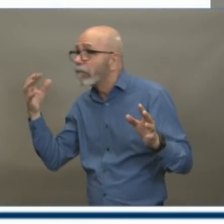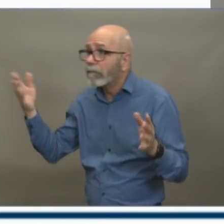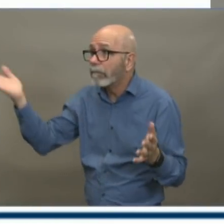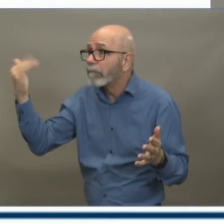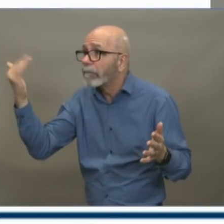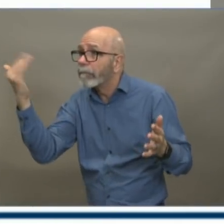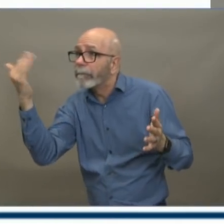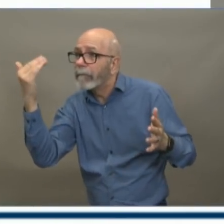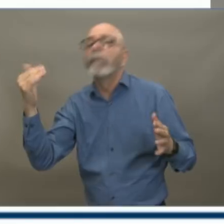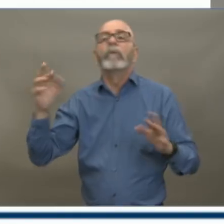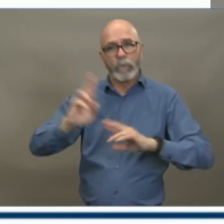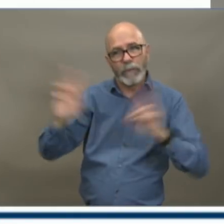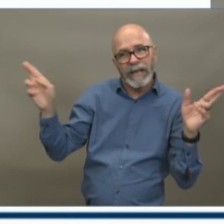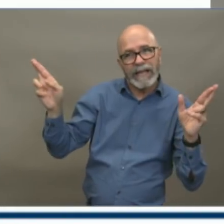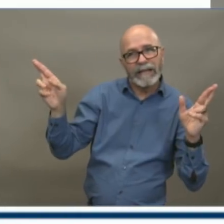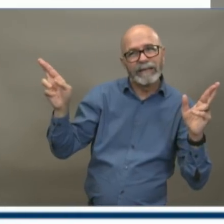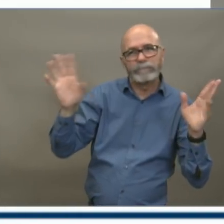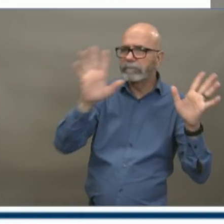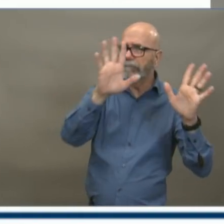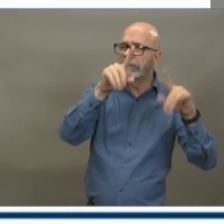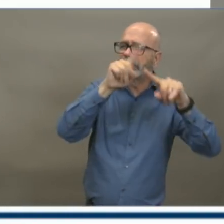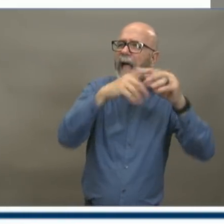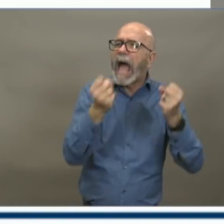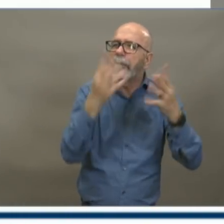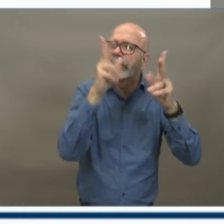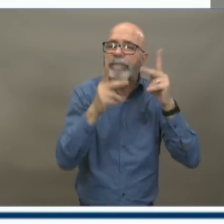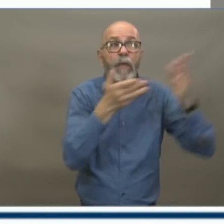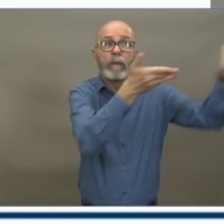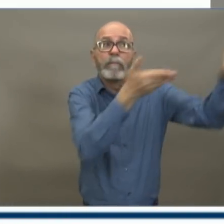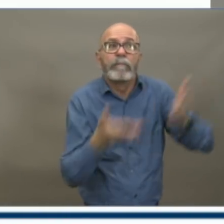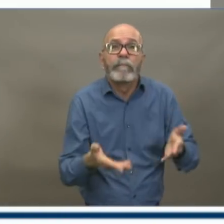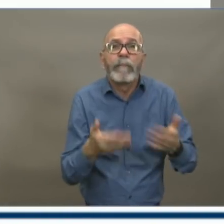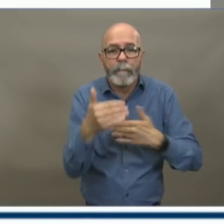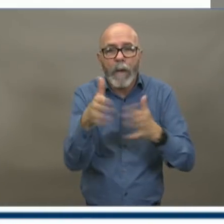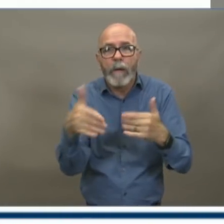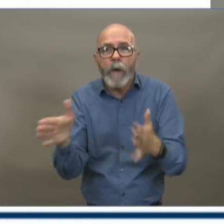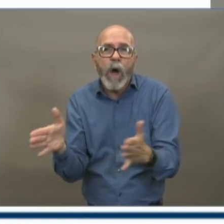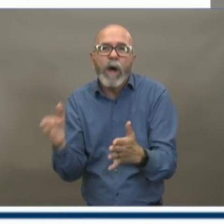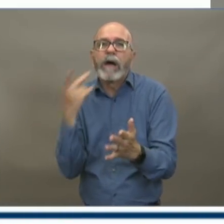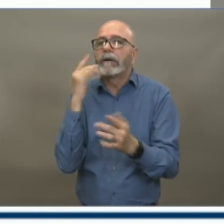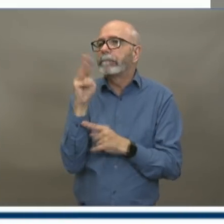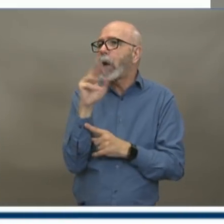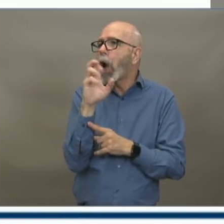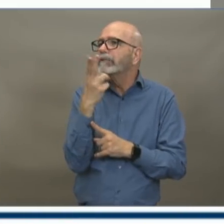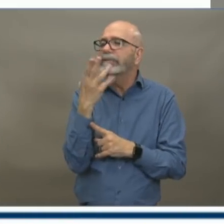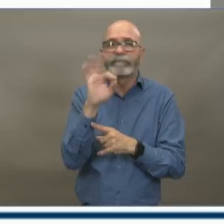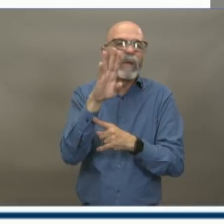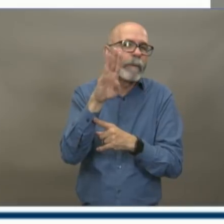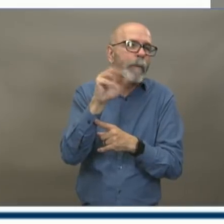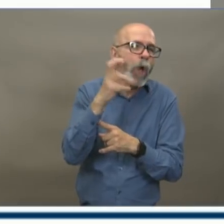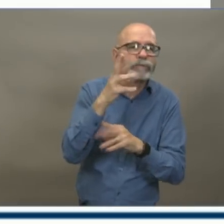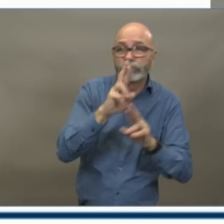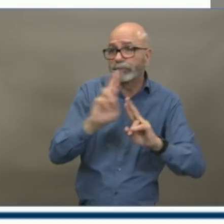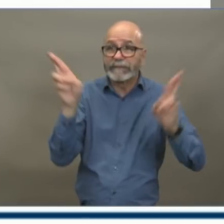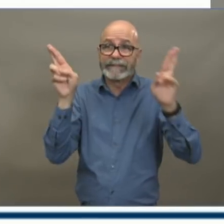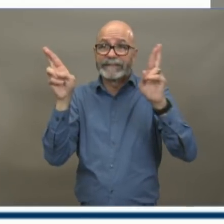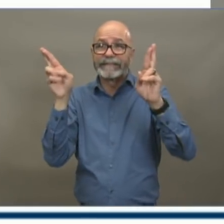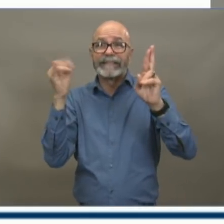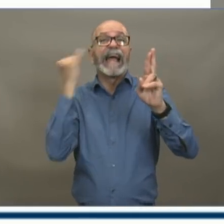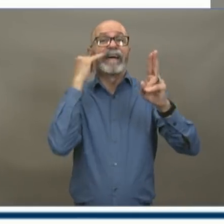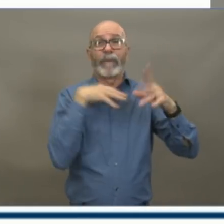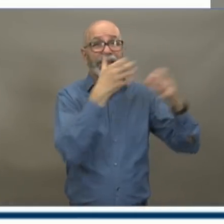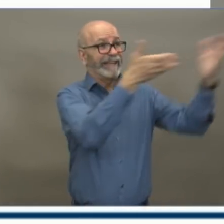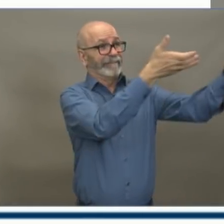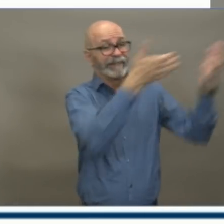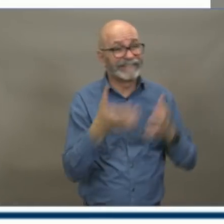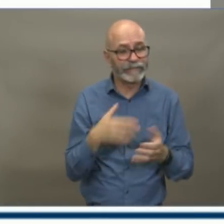get on vaccine and the timing of the vaccine in February and March. We only have assurance of supply in 2-week blocks. We know we have none